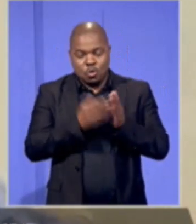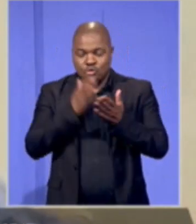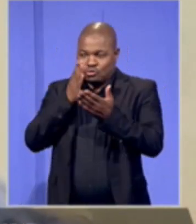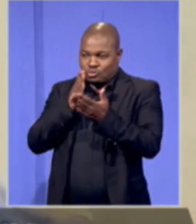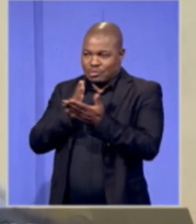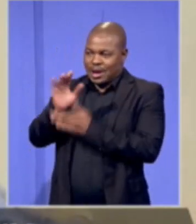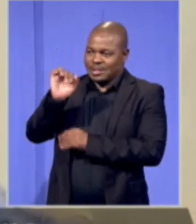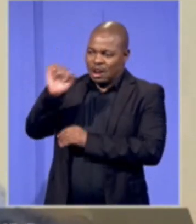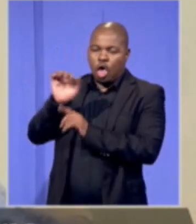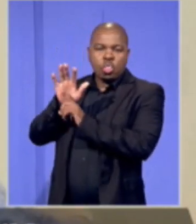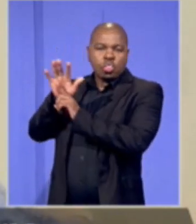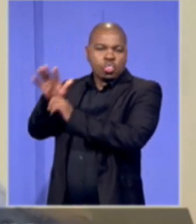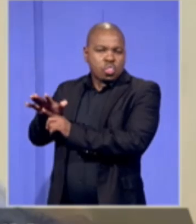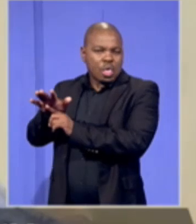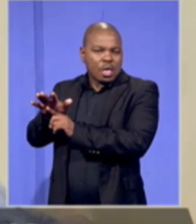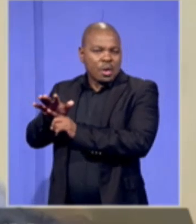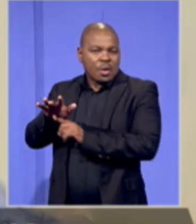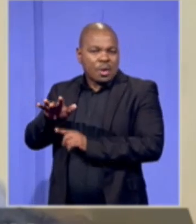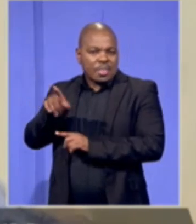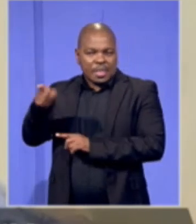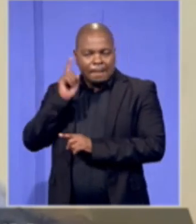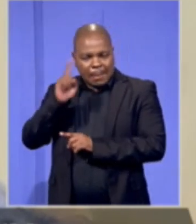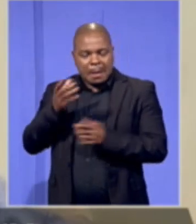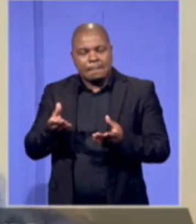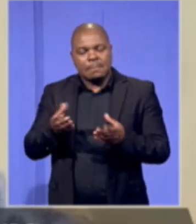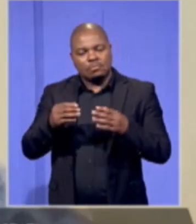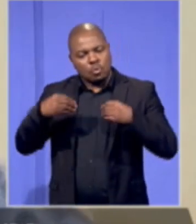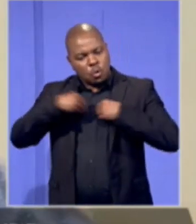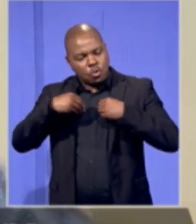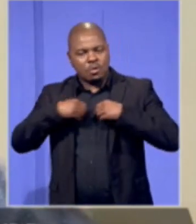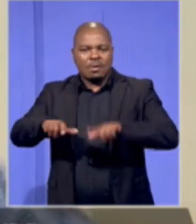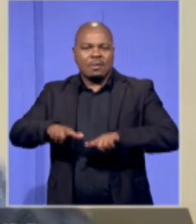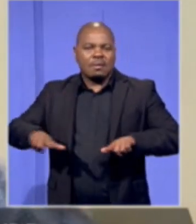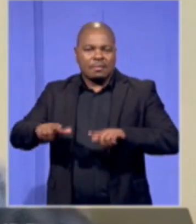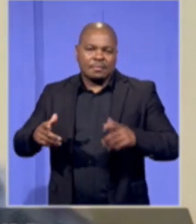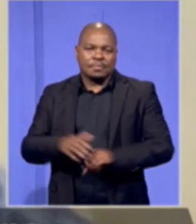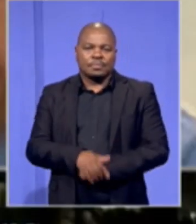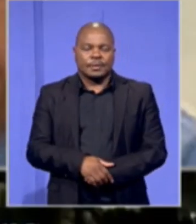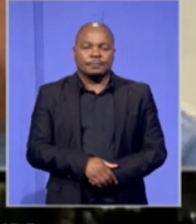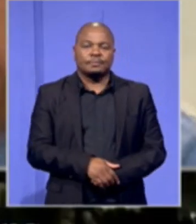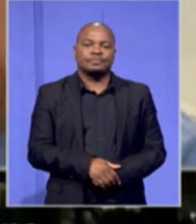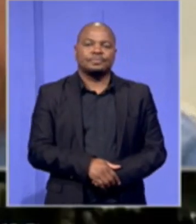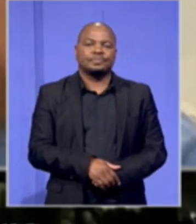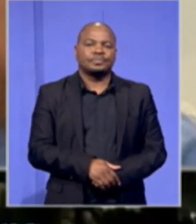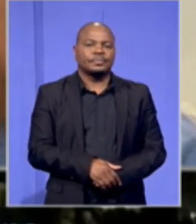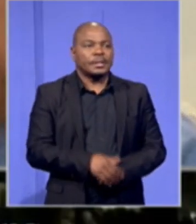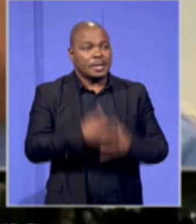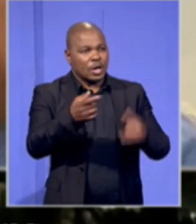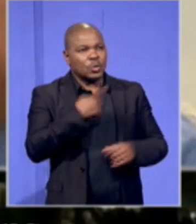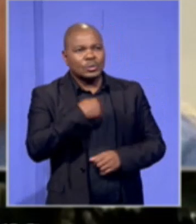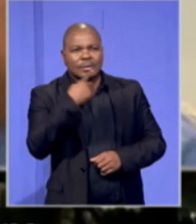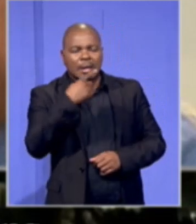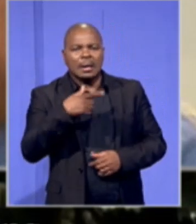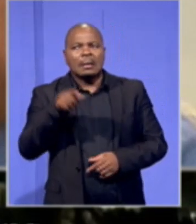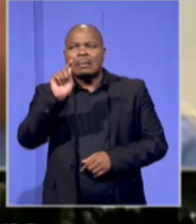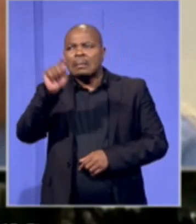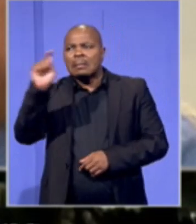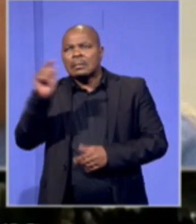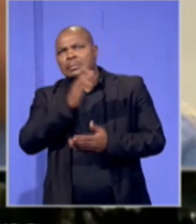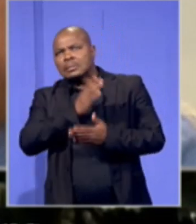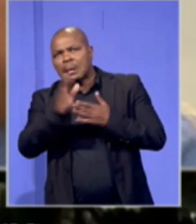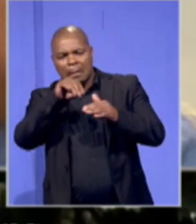tsa hore ba be le lefatshe kapa le mobu. Na ha re sheba jwalo ka o bua ka mekga e bang e batla ho kenya